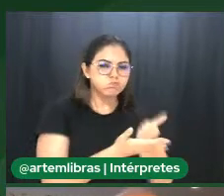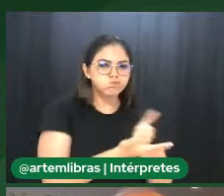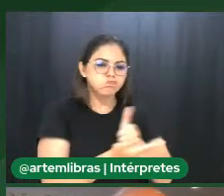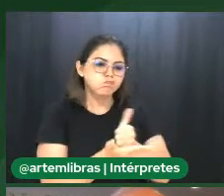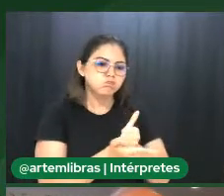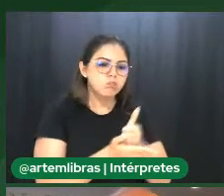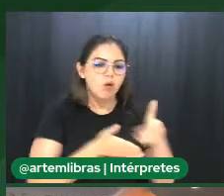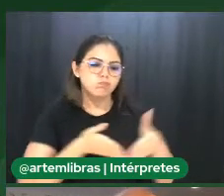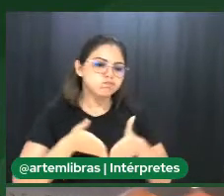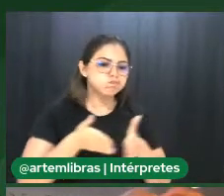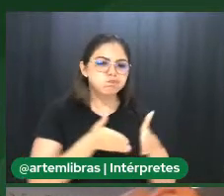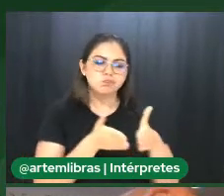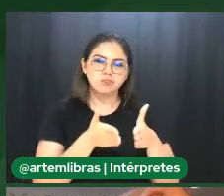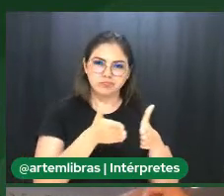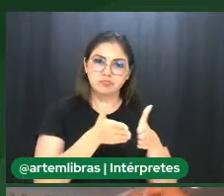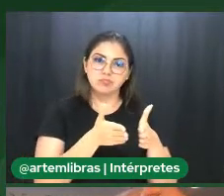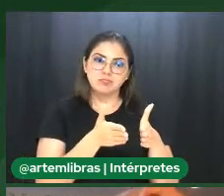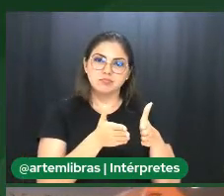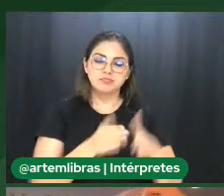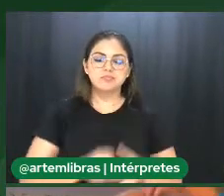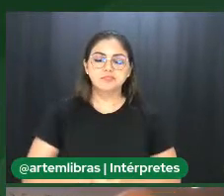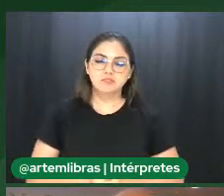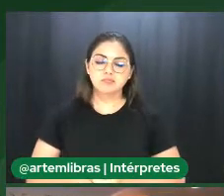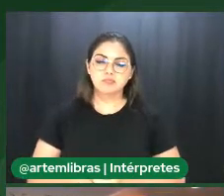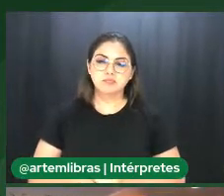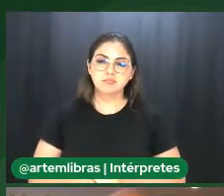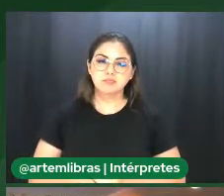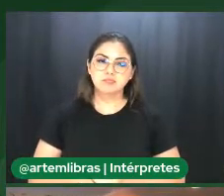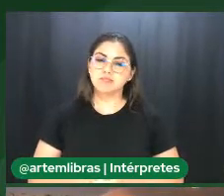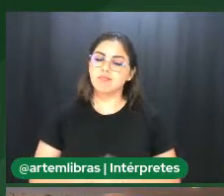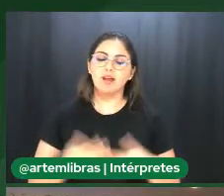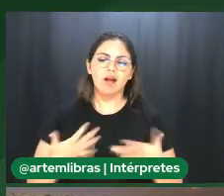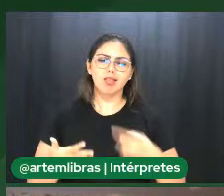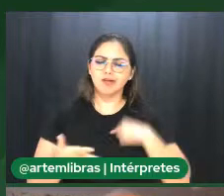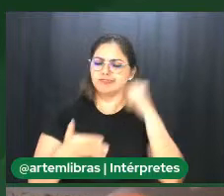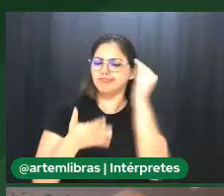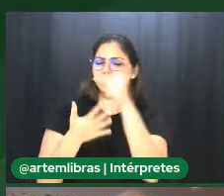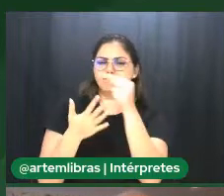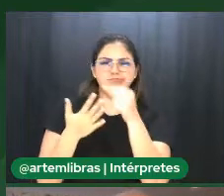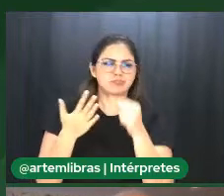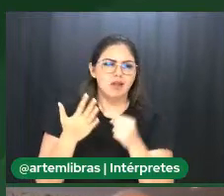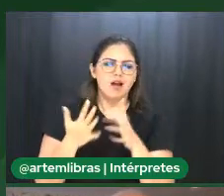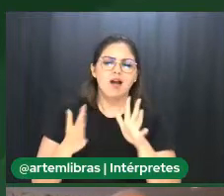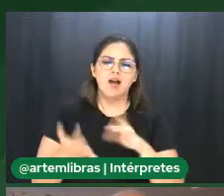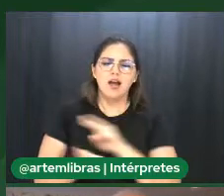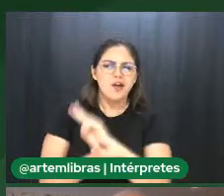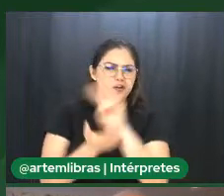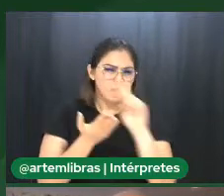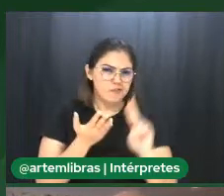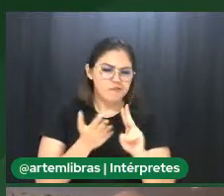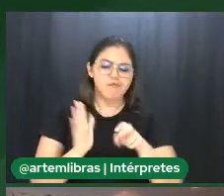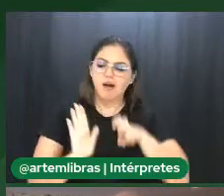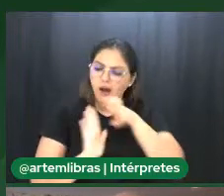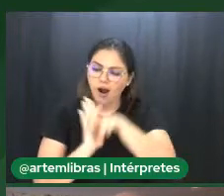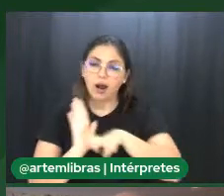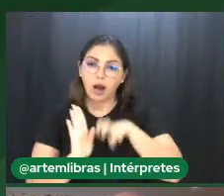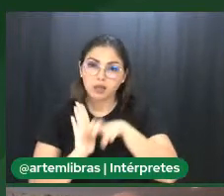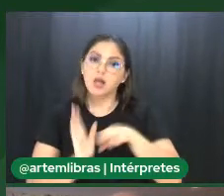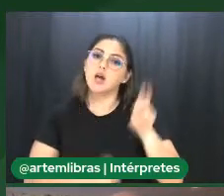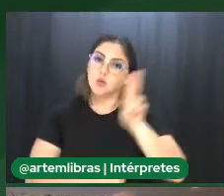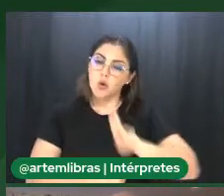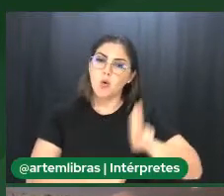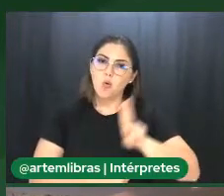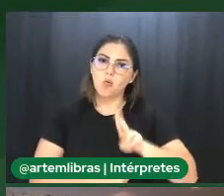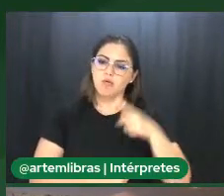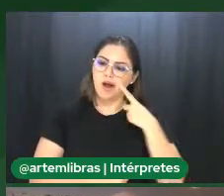or thousands of wheelchairs and thereby has the data to improve the next generation of wheelchairs and provide